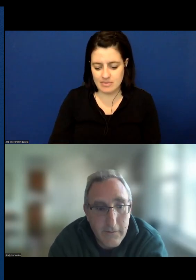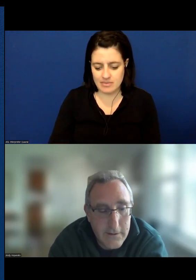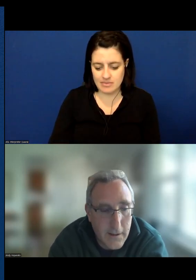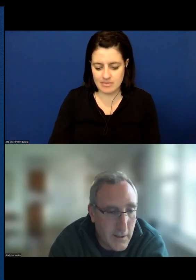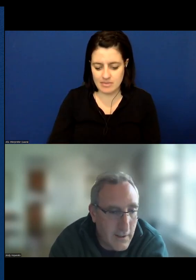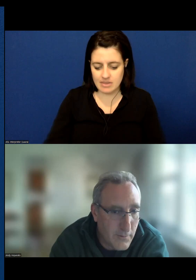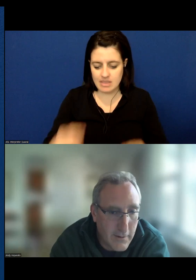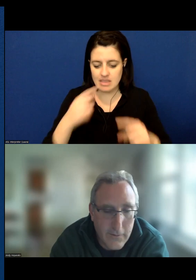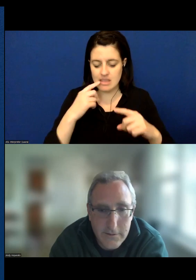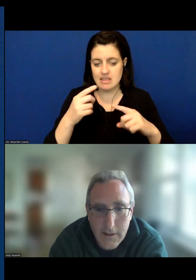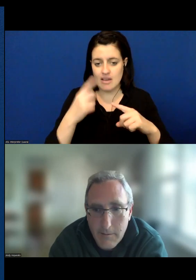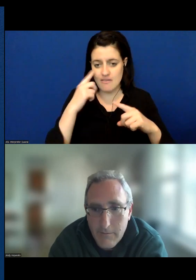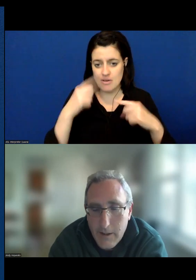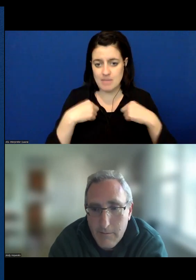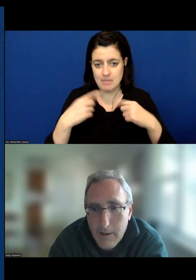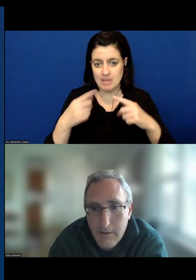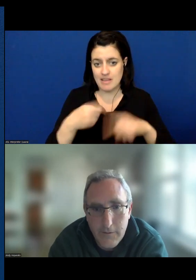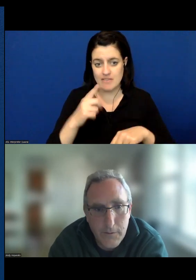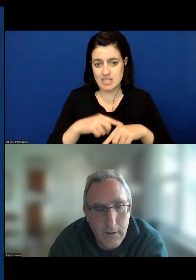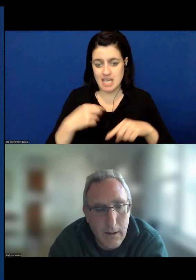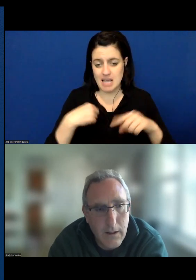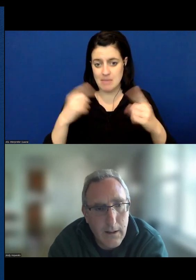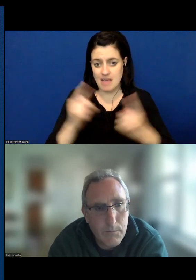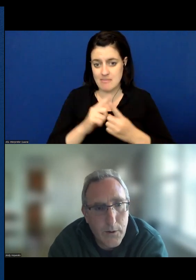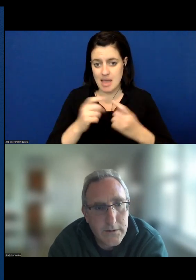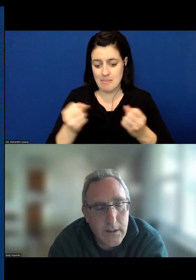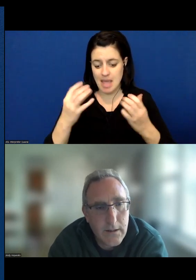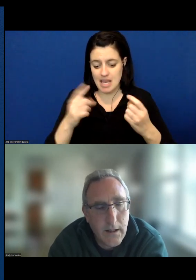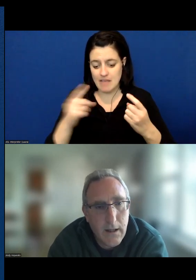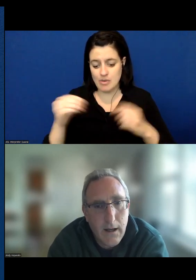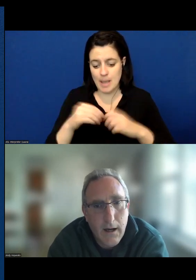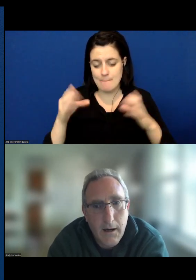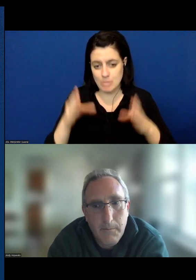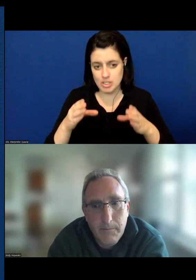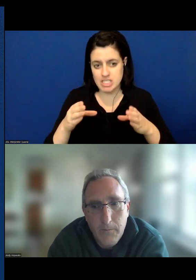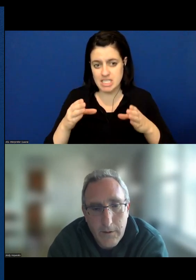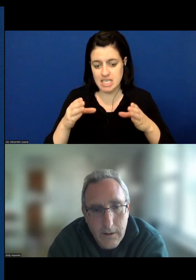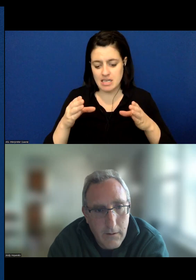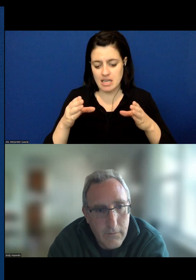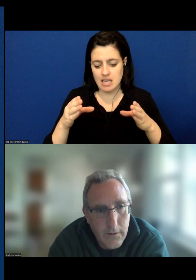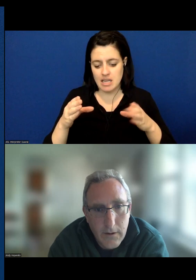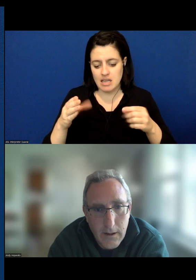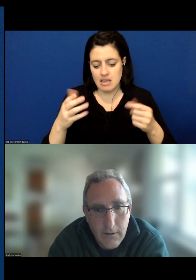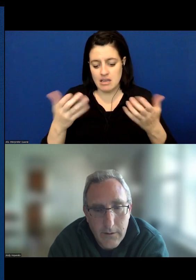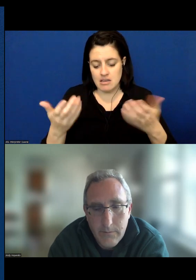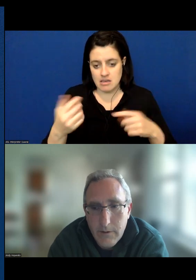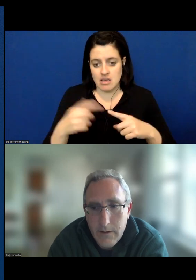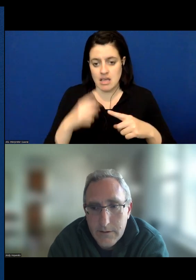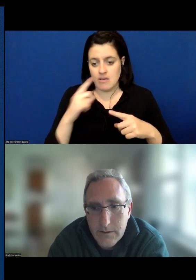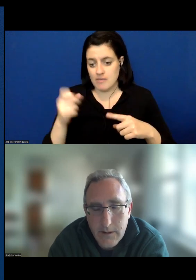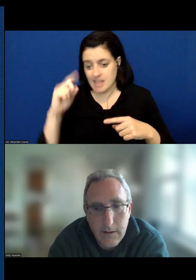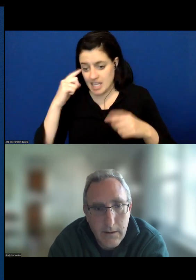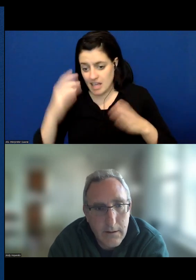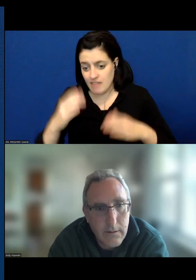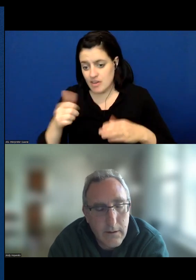some of us, like me, it'll be the first time I've met many of you in person. Hopefully the governor and other